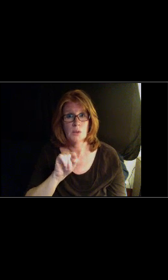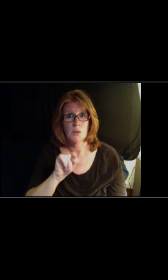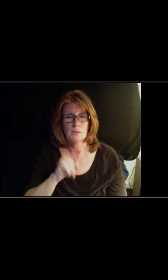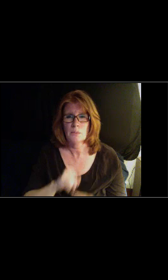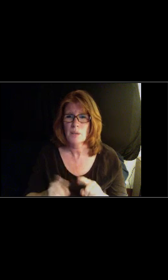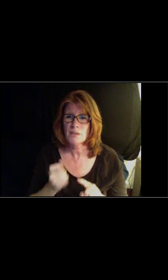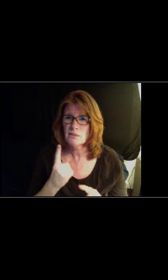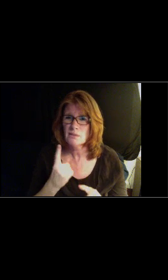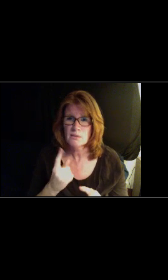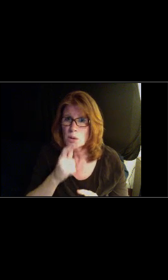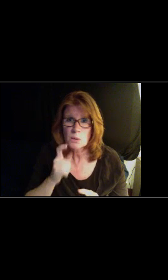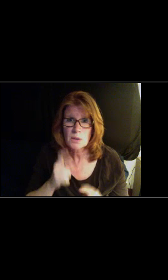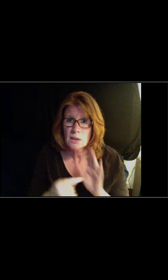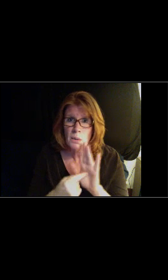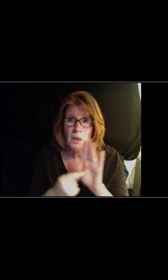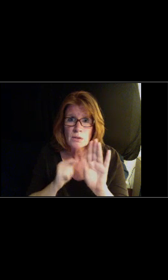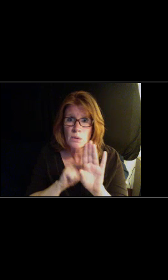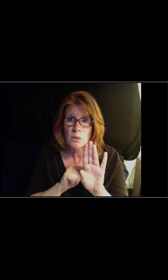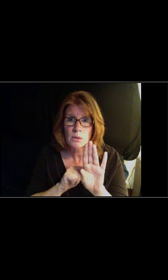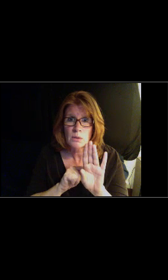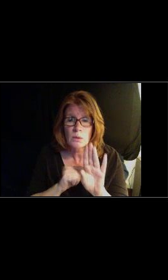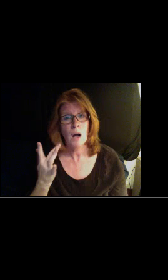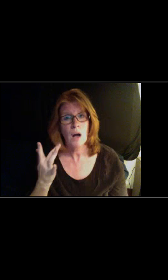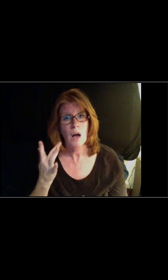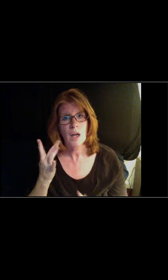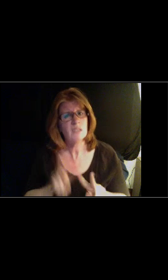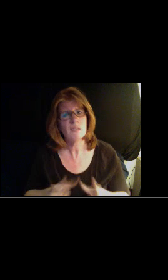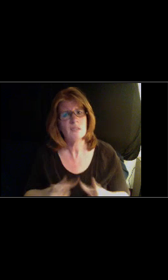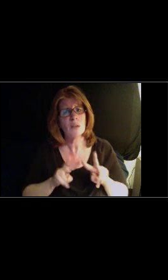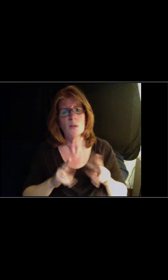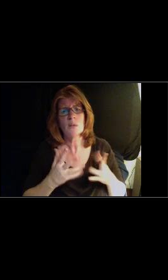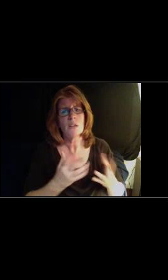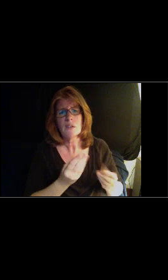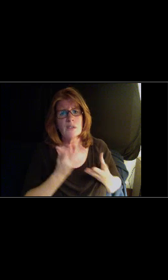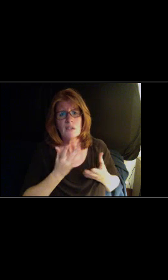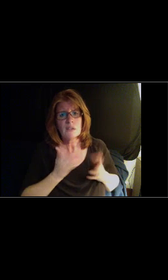behind that conduit metaphor?